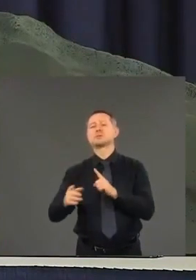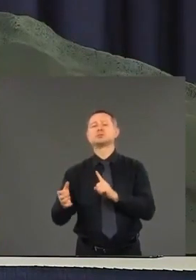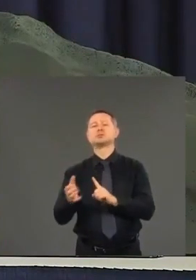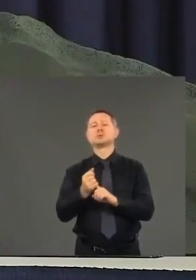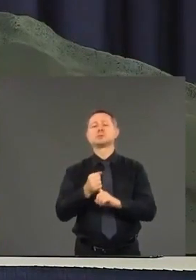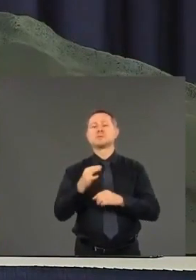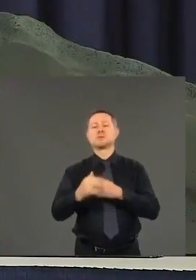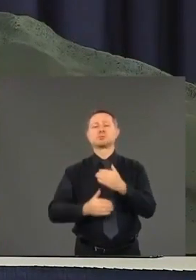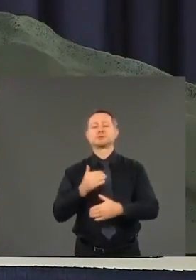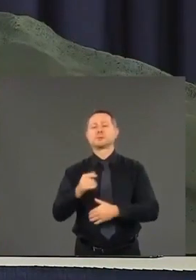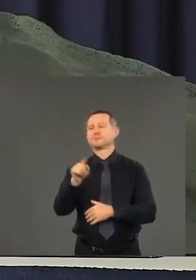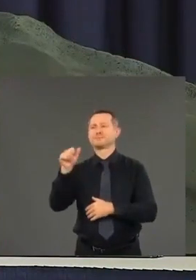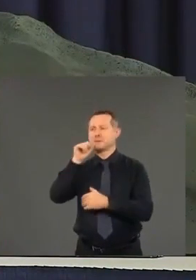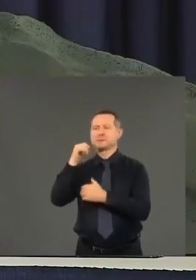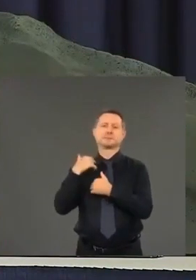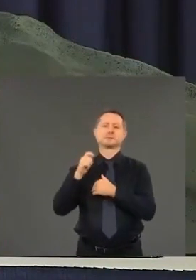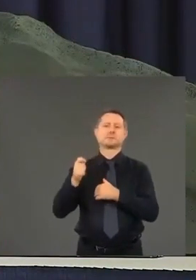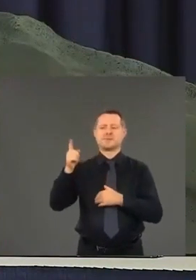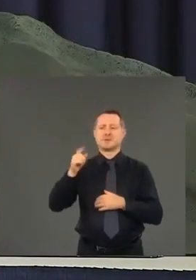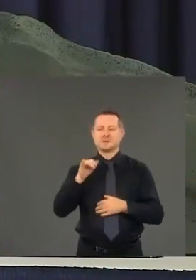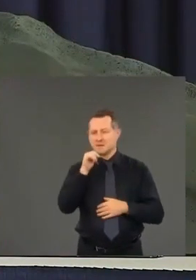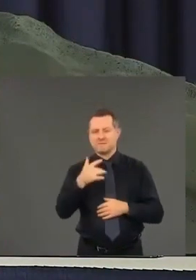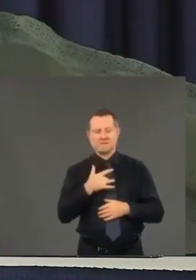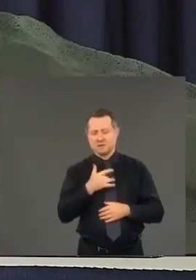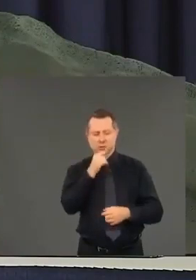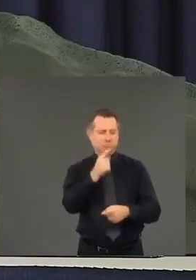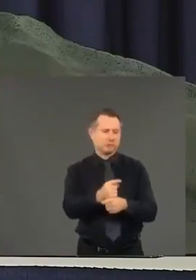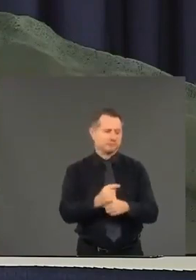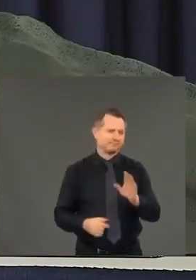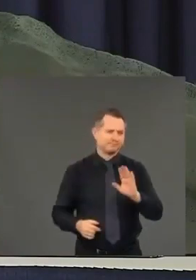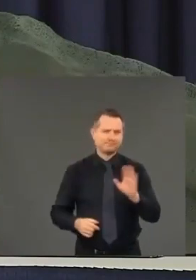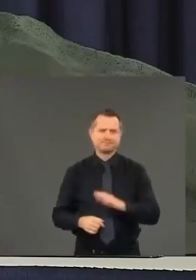I don't think that's correct either. So